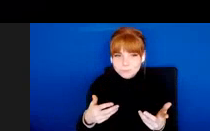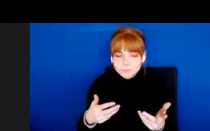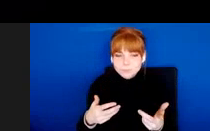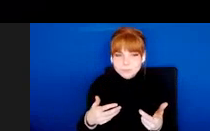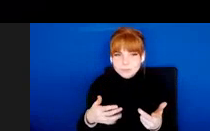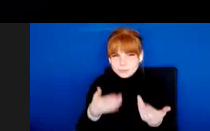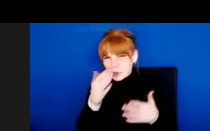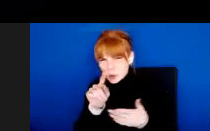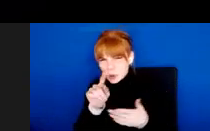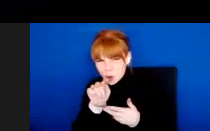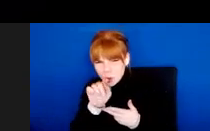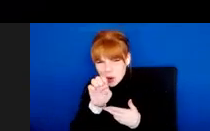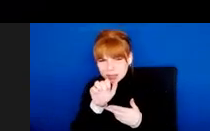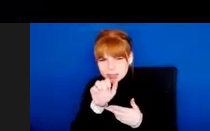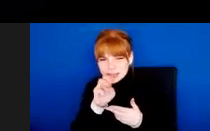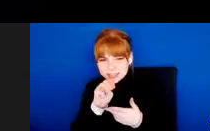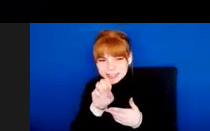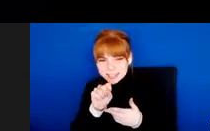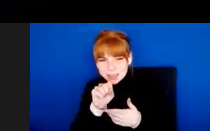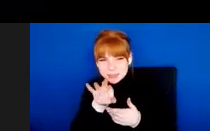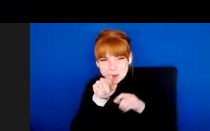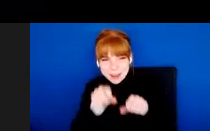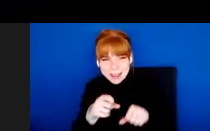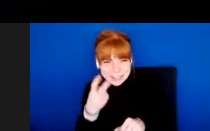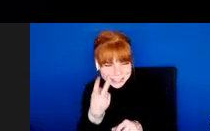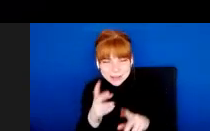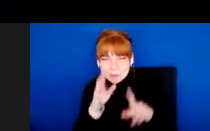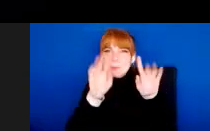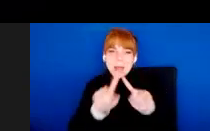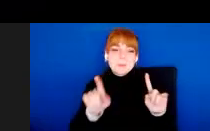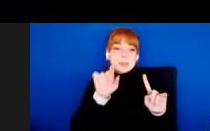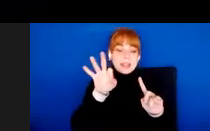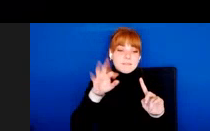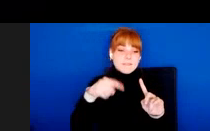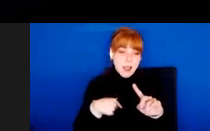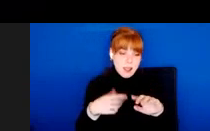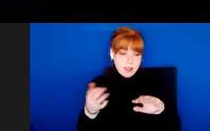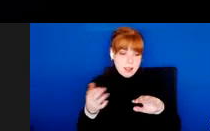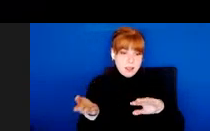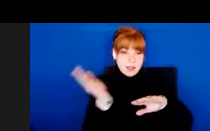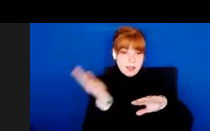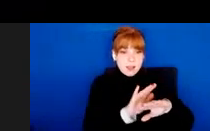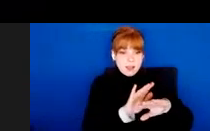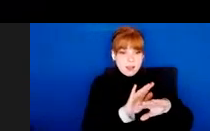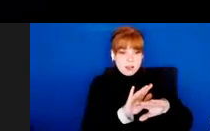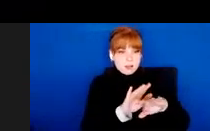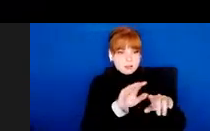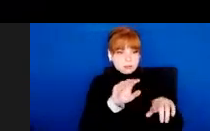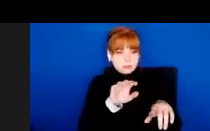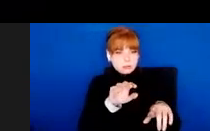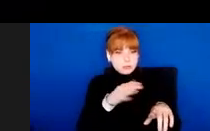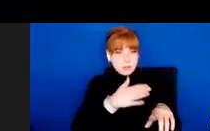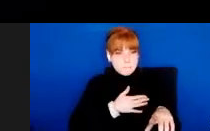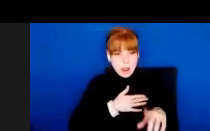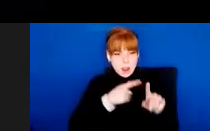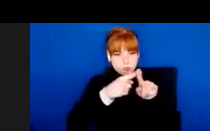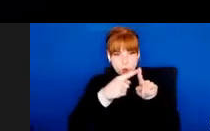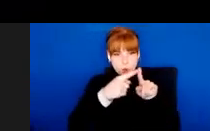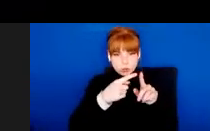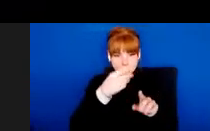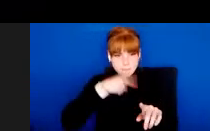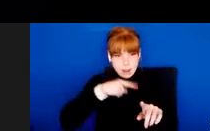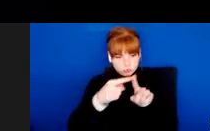or not, but if I hover into a checkbox, my pointer tells me you're in this checkbox. And so I still need